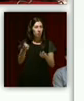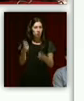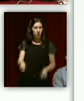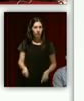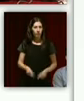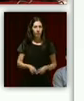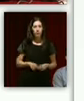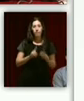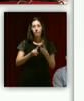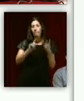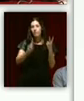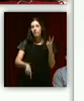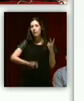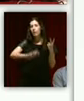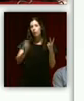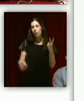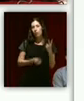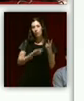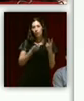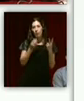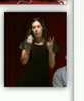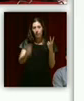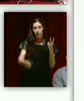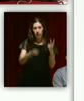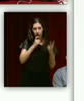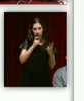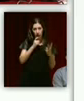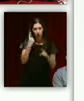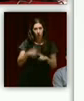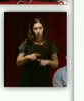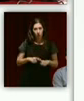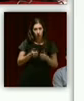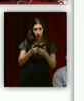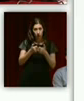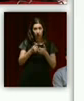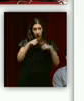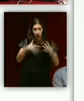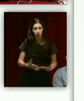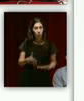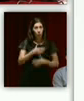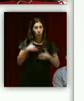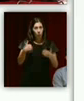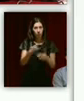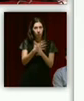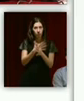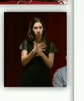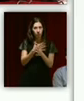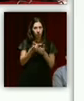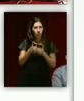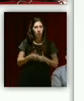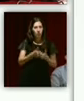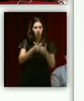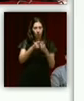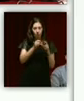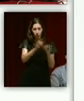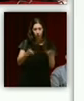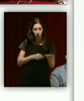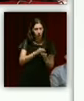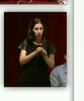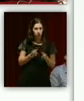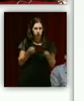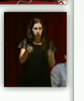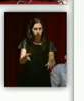wheelchair's joystick? And the second difficulty, the current joysticks in the video console have